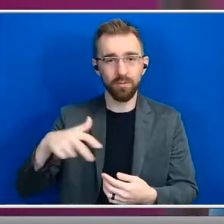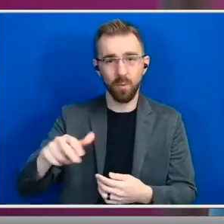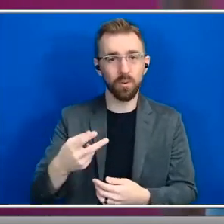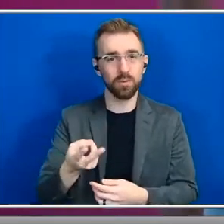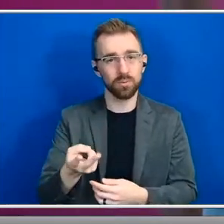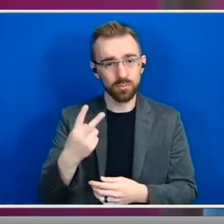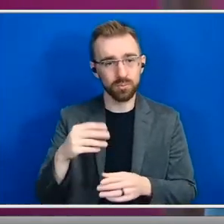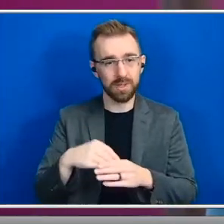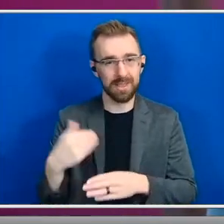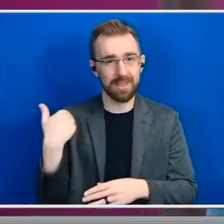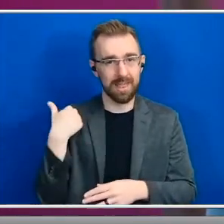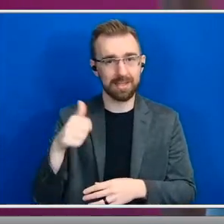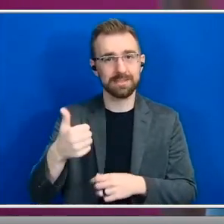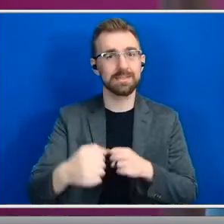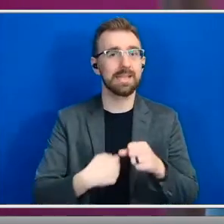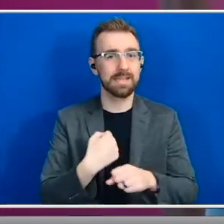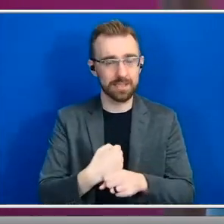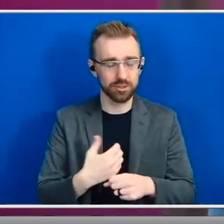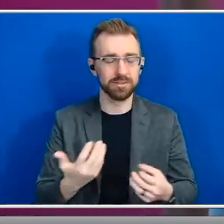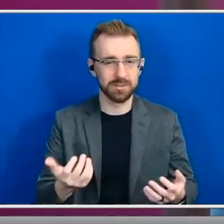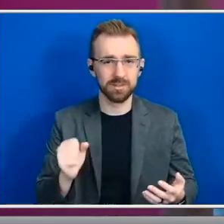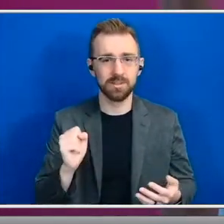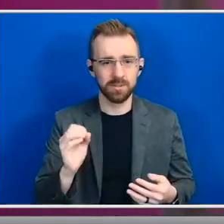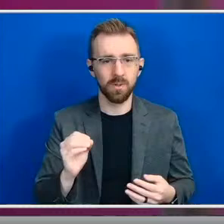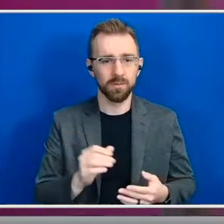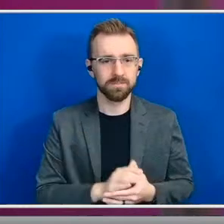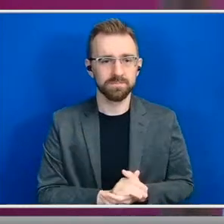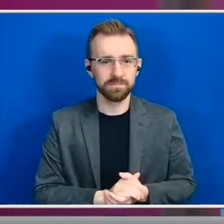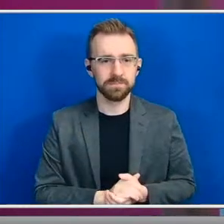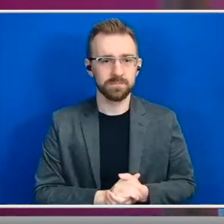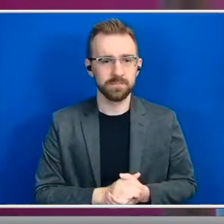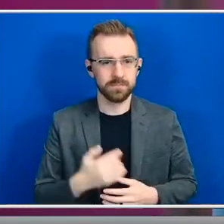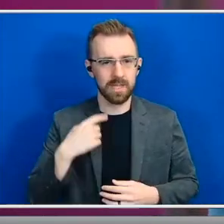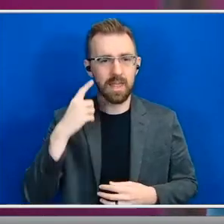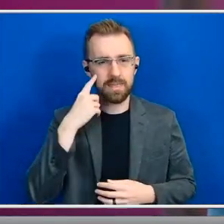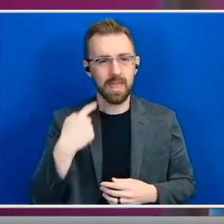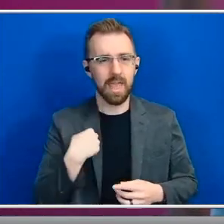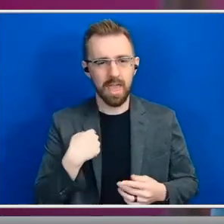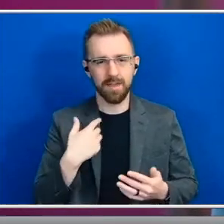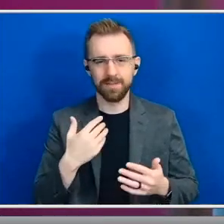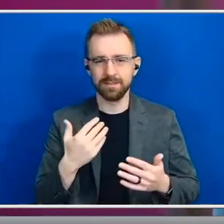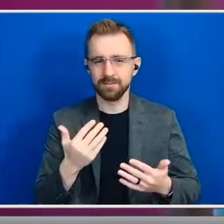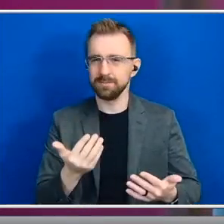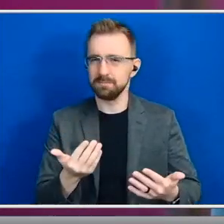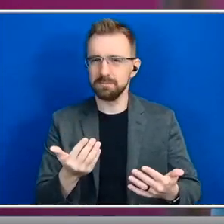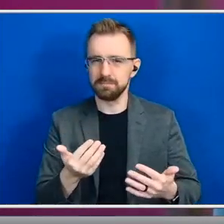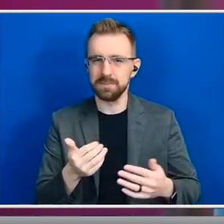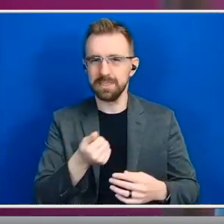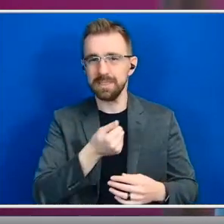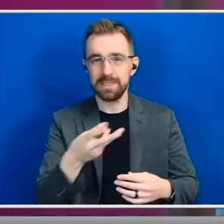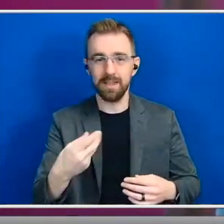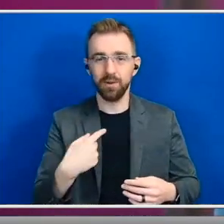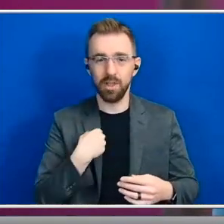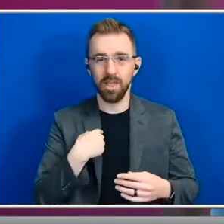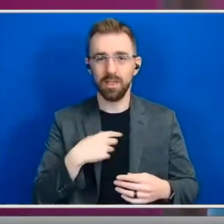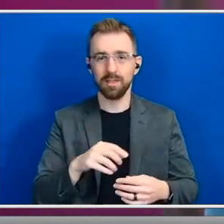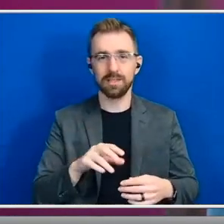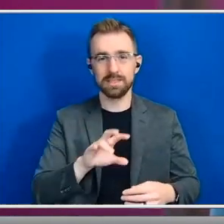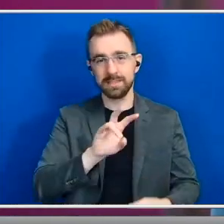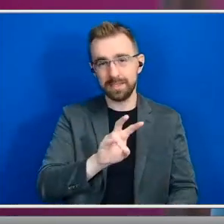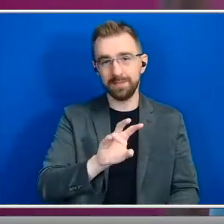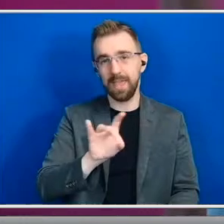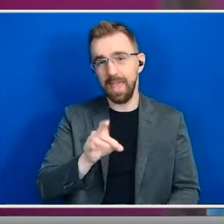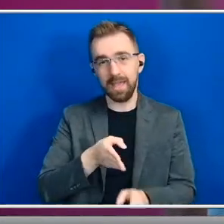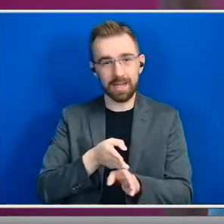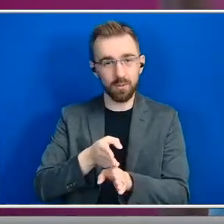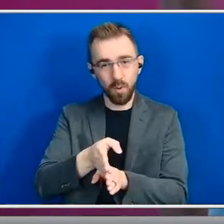10 years. So I think I've gotten several that I've gone 7 and 8 strikes in a row, but I can